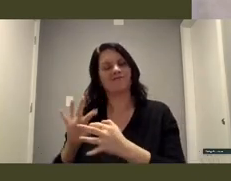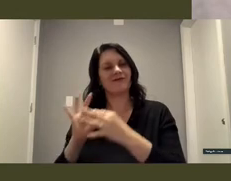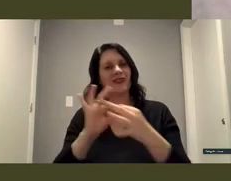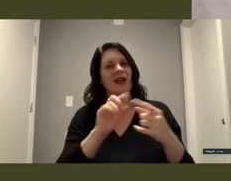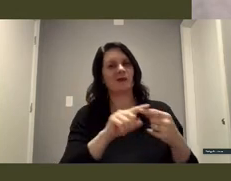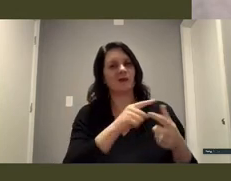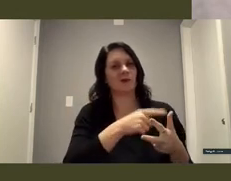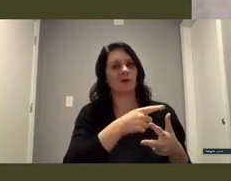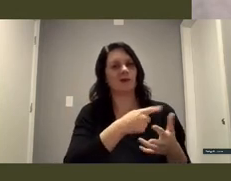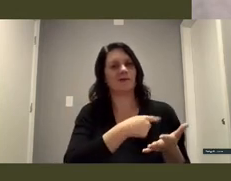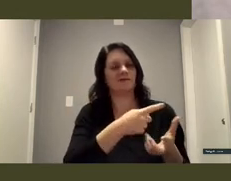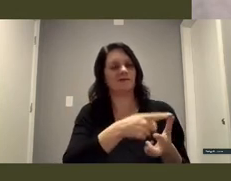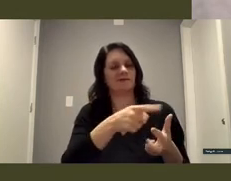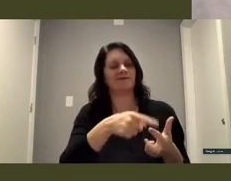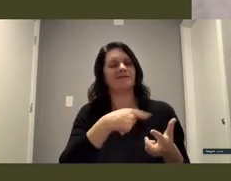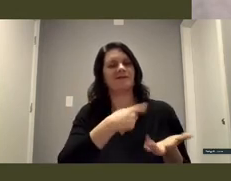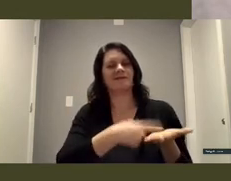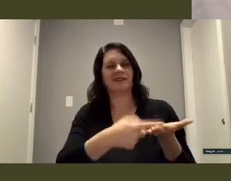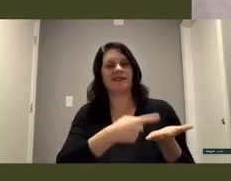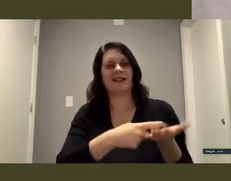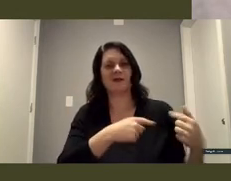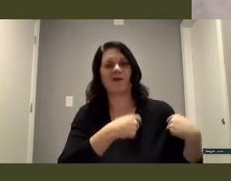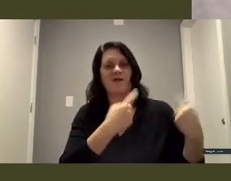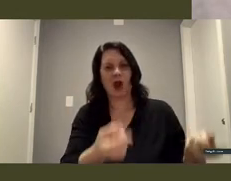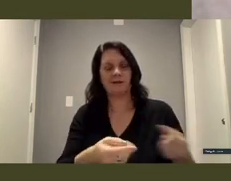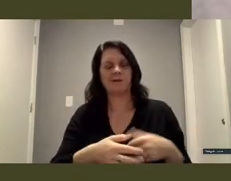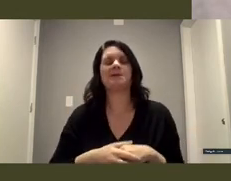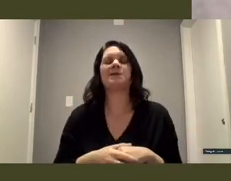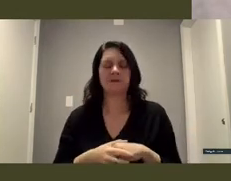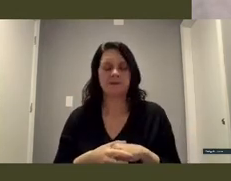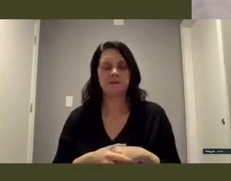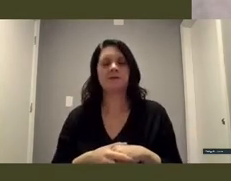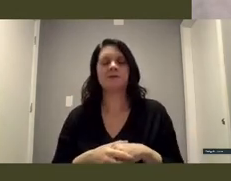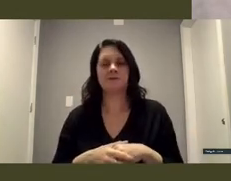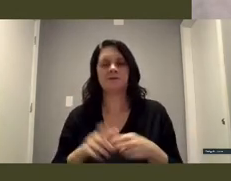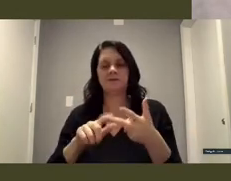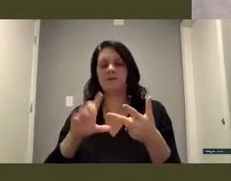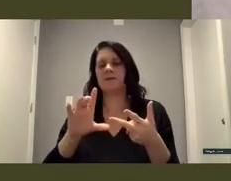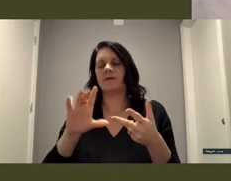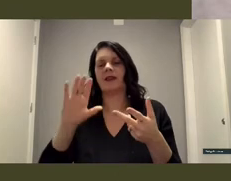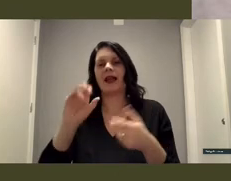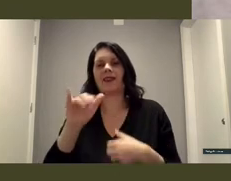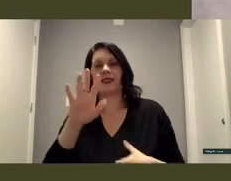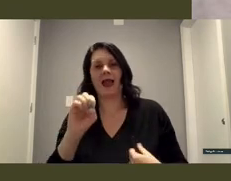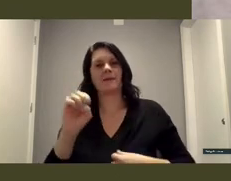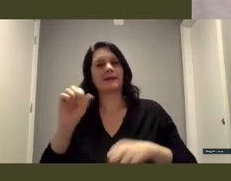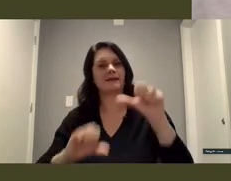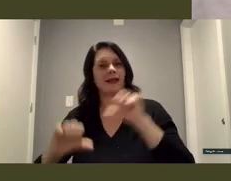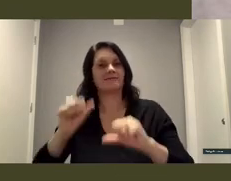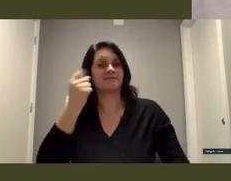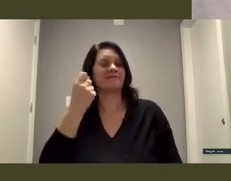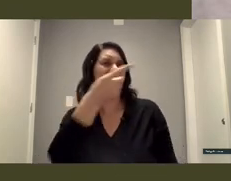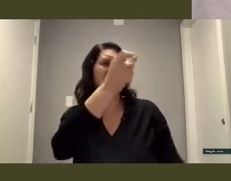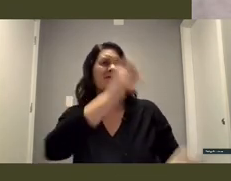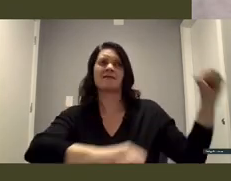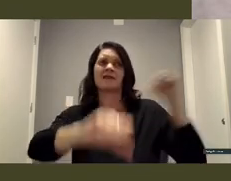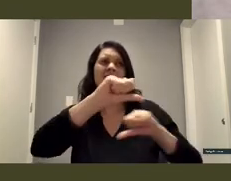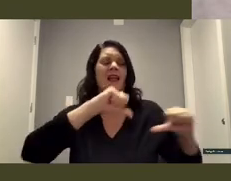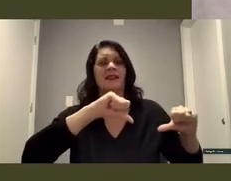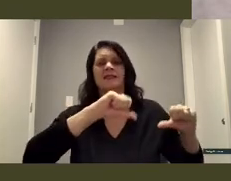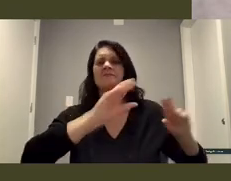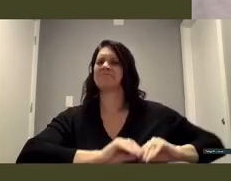been talking about so far. And we know that the science is telling us loud and clear in